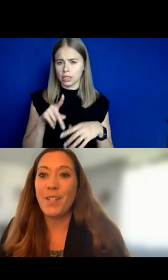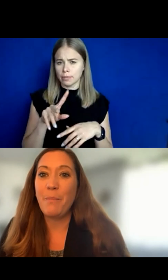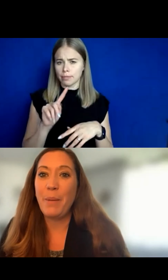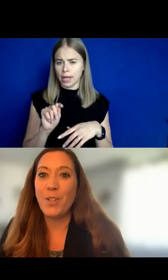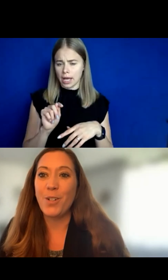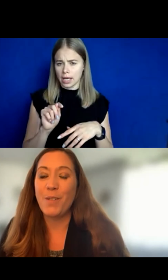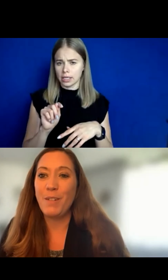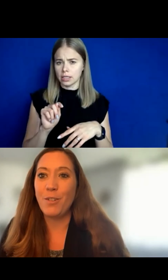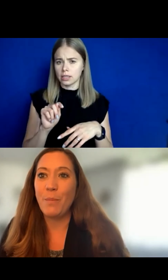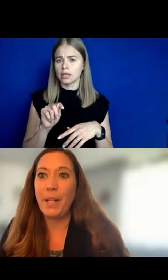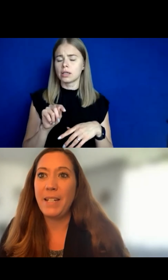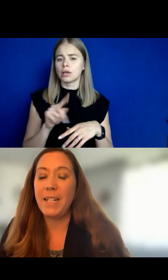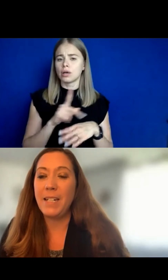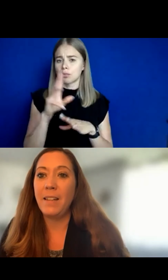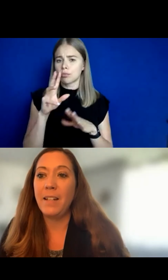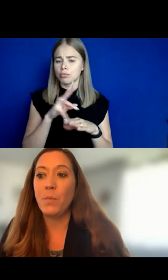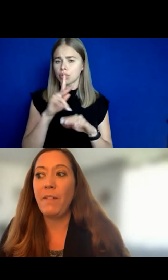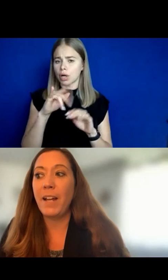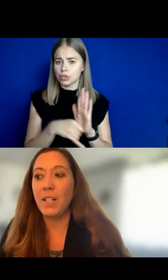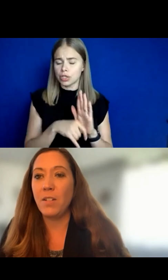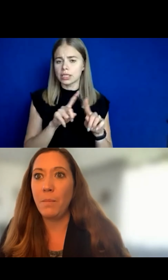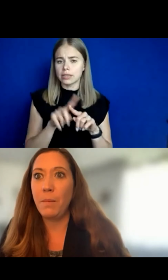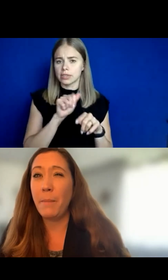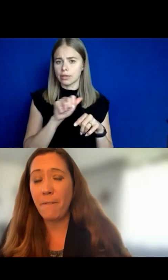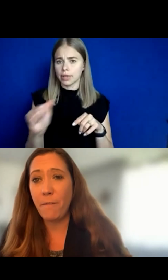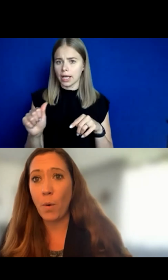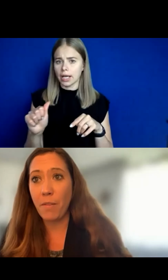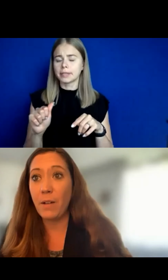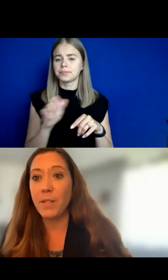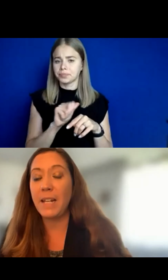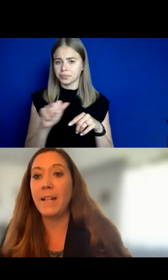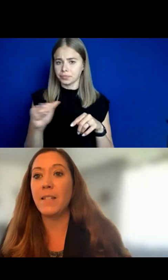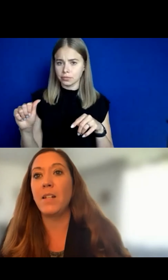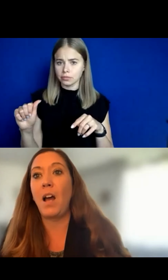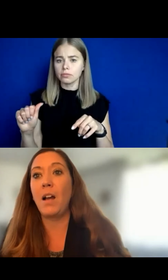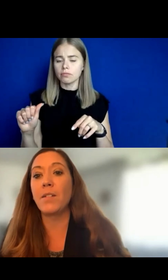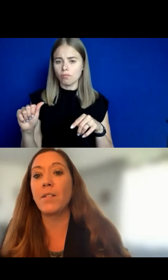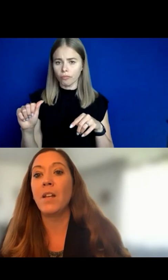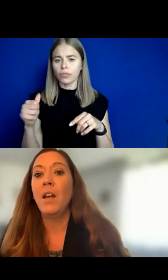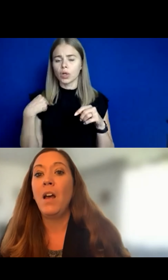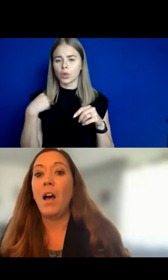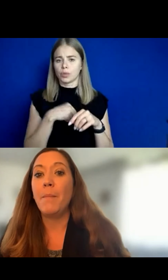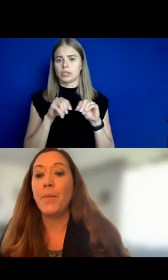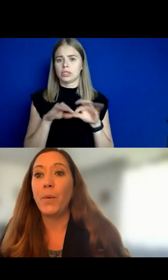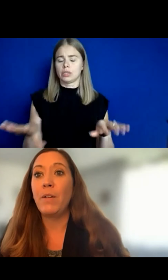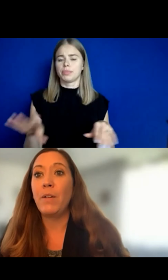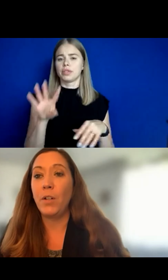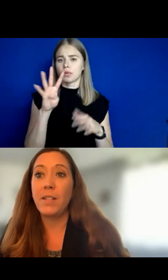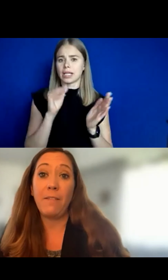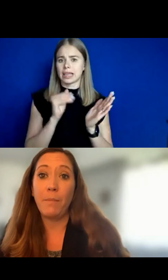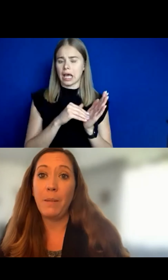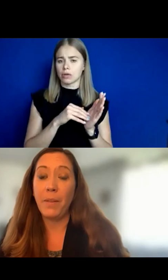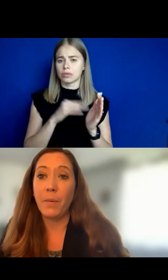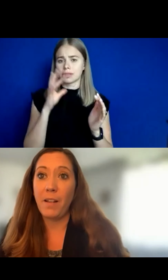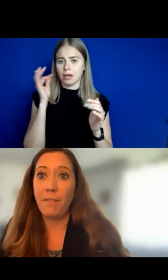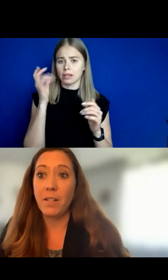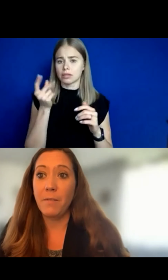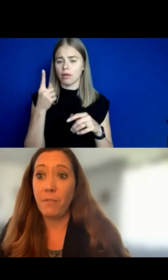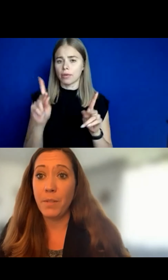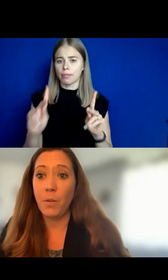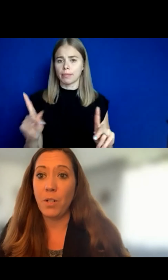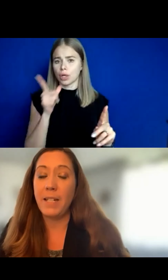shared some pictures of different AAAs that had done this. We've actually distributed about 4,000 cats and dogs throughout New York State for people that were